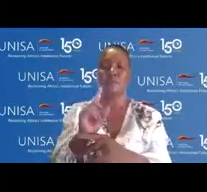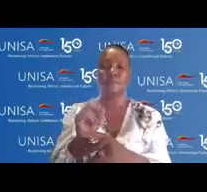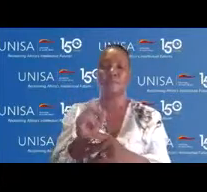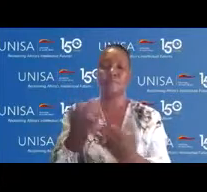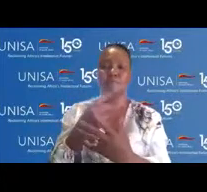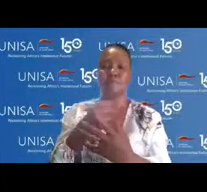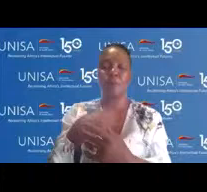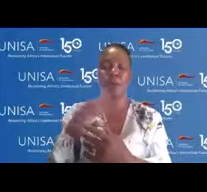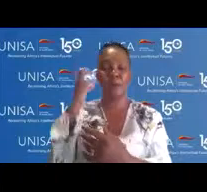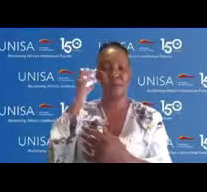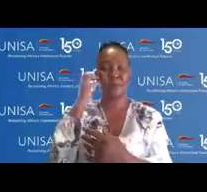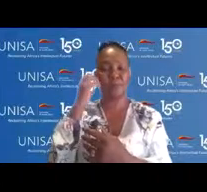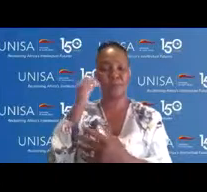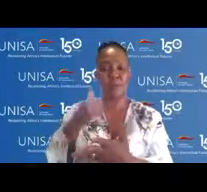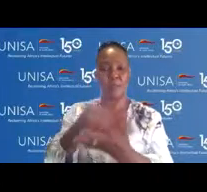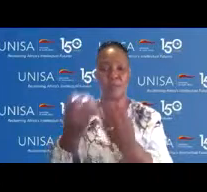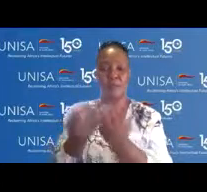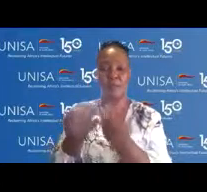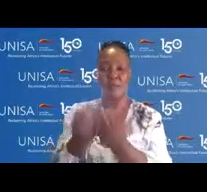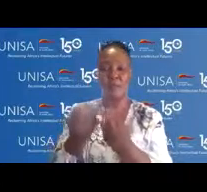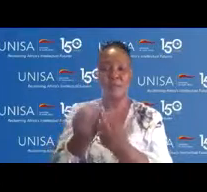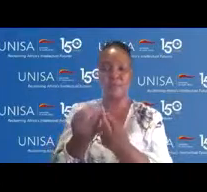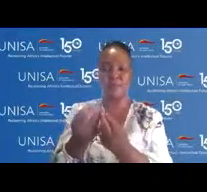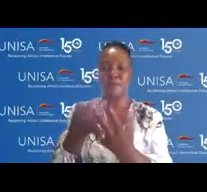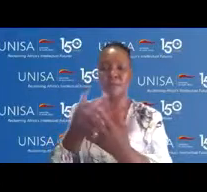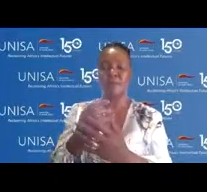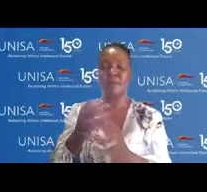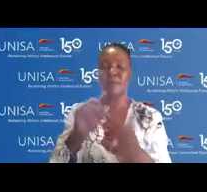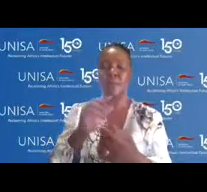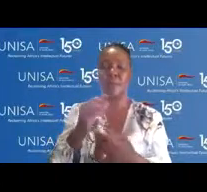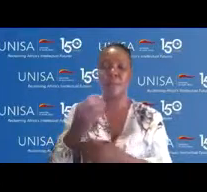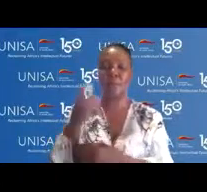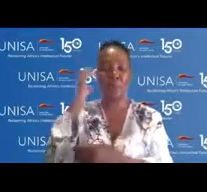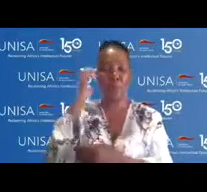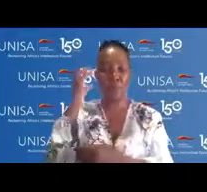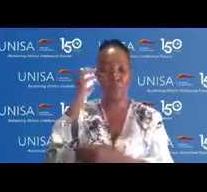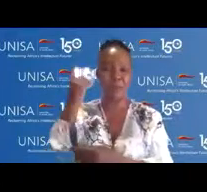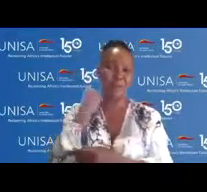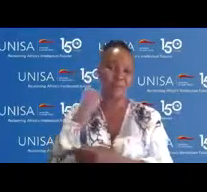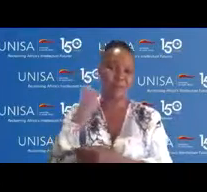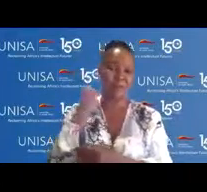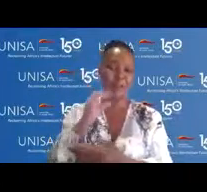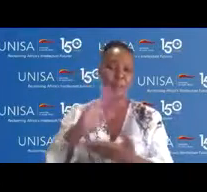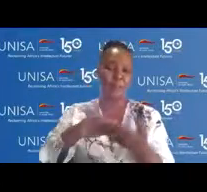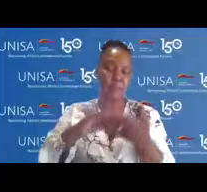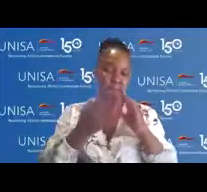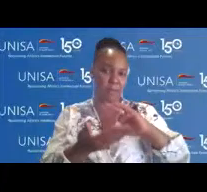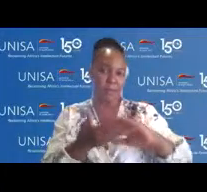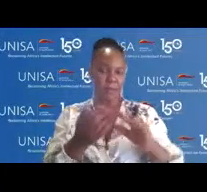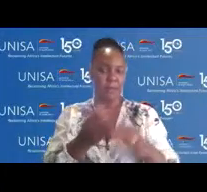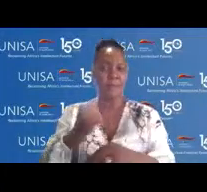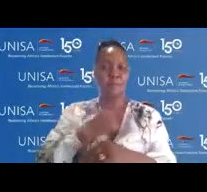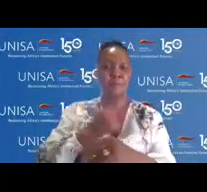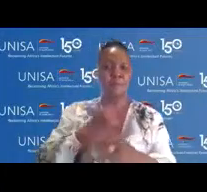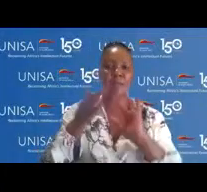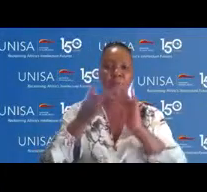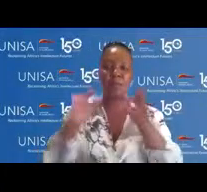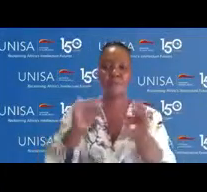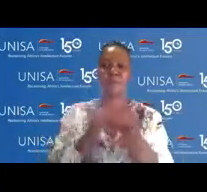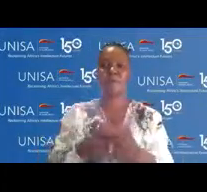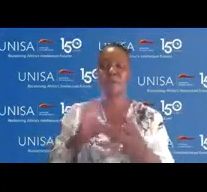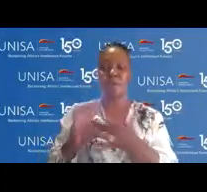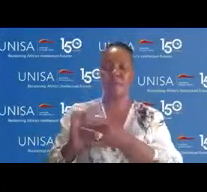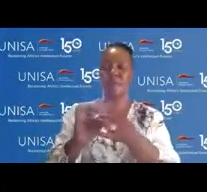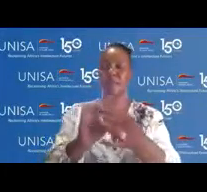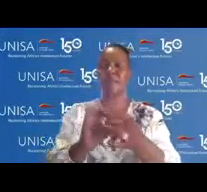has actually become sort of an internet device that I can use to connect, a router. Okay, so now you'll see it's currently on. You